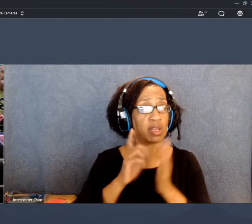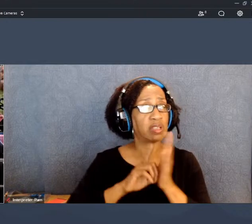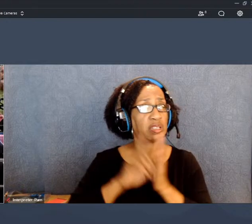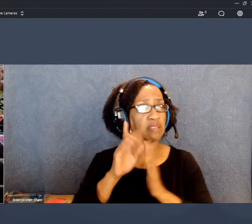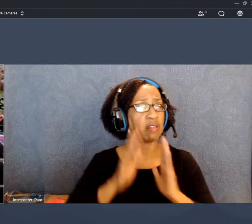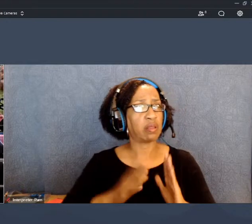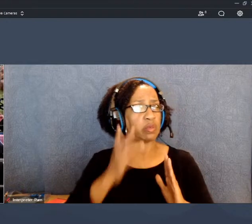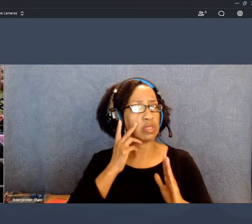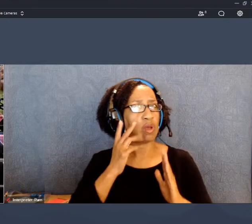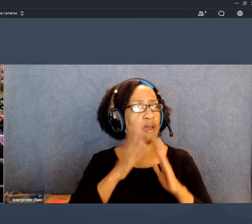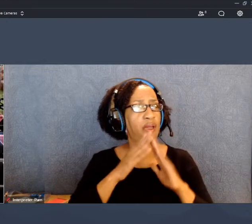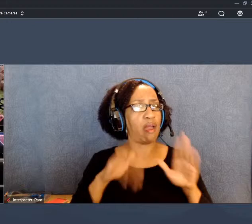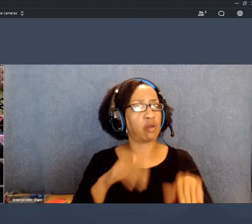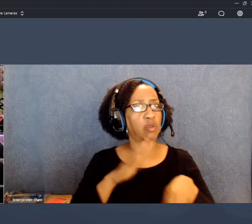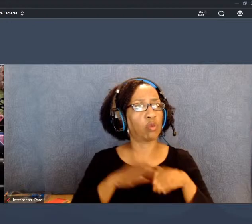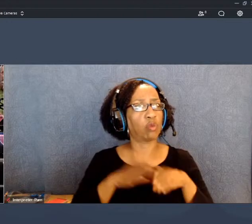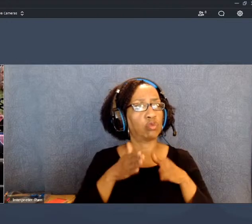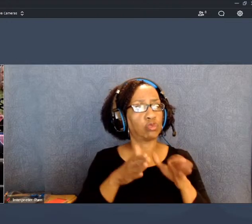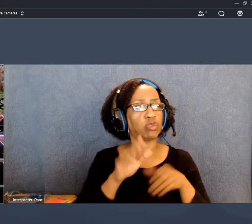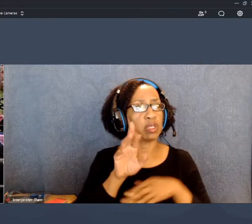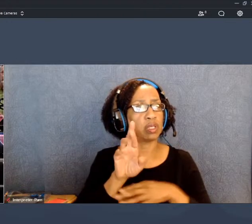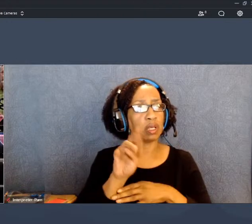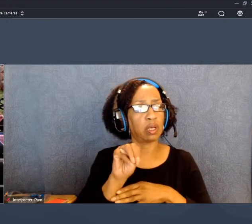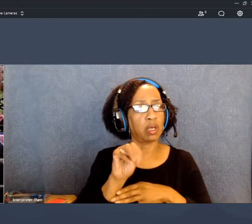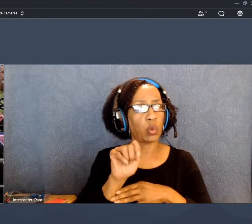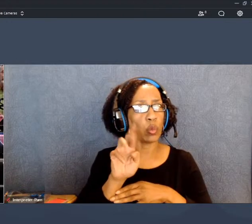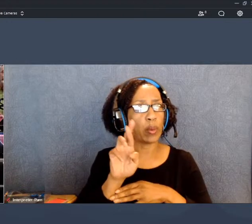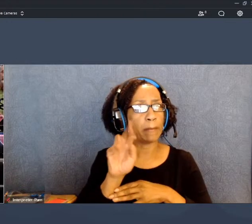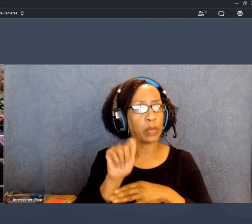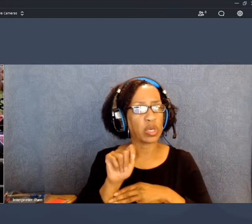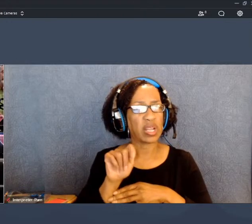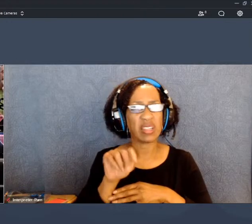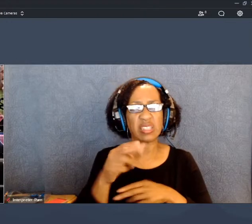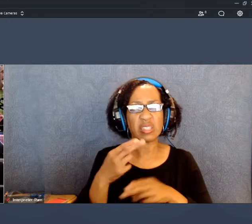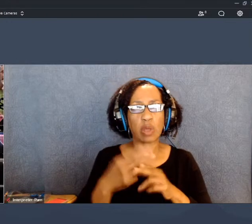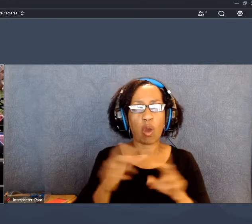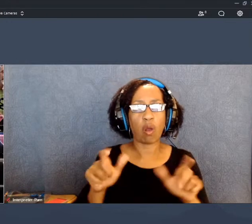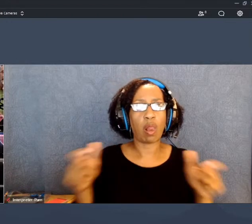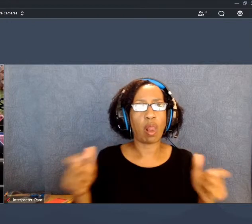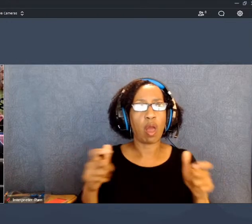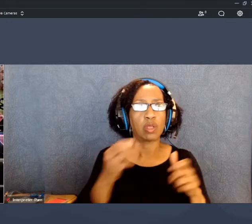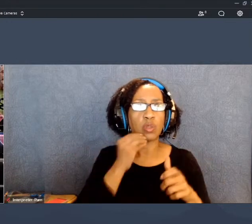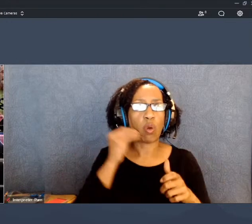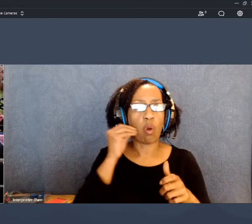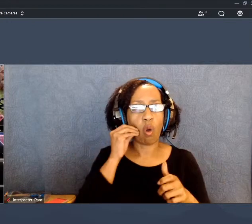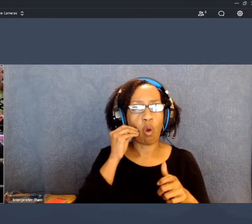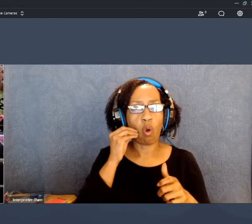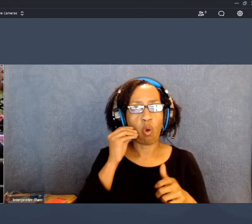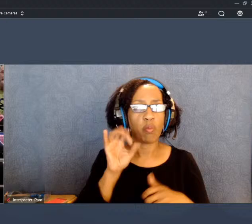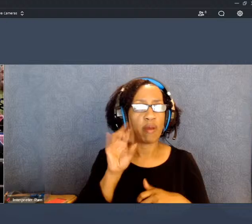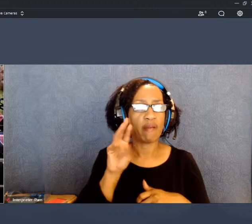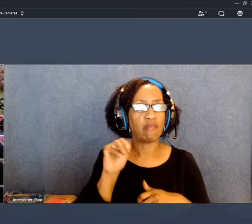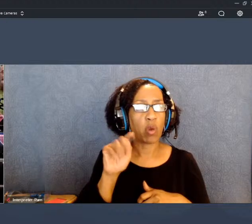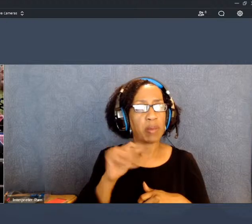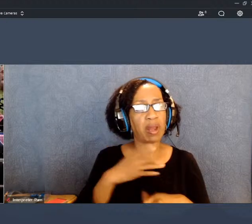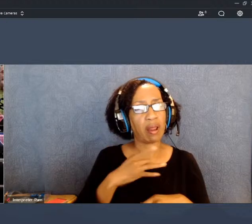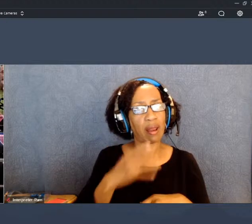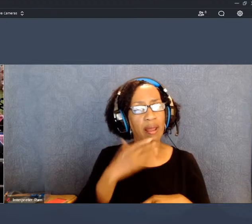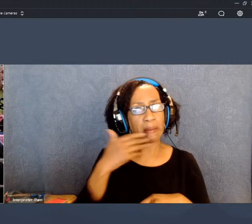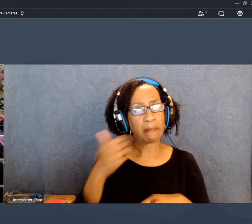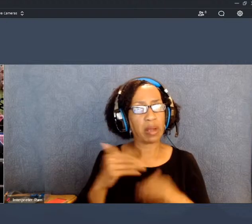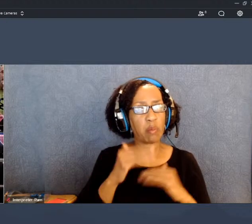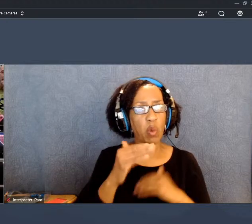Rembrandt that's a large home format, which is what this is. And they liked it a lot better than just doing the cookie